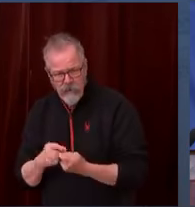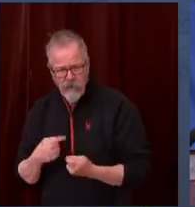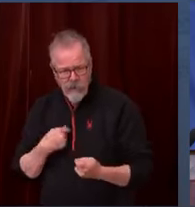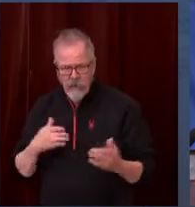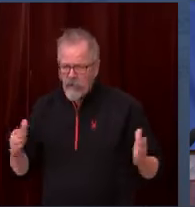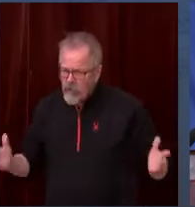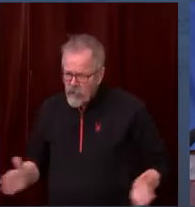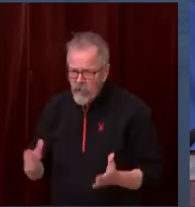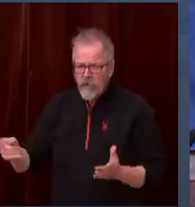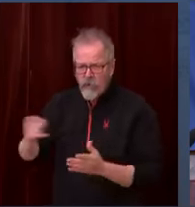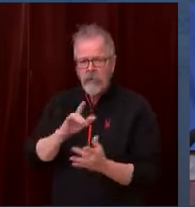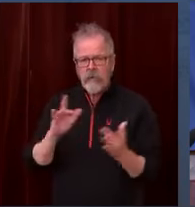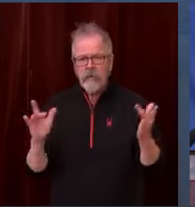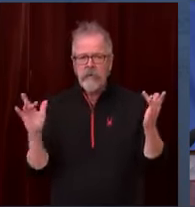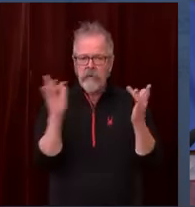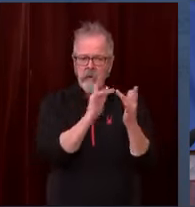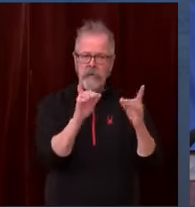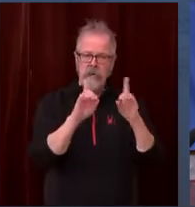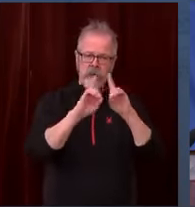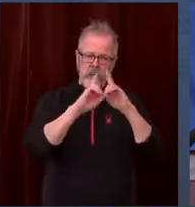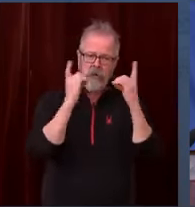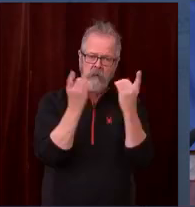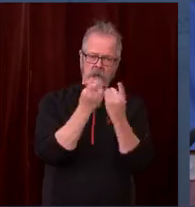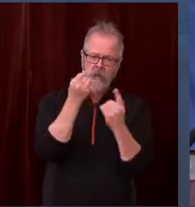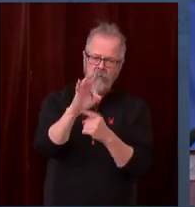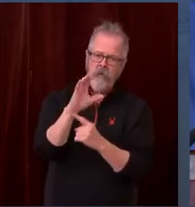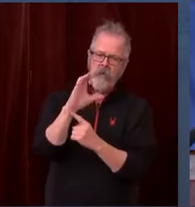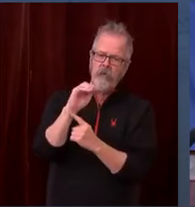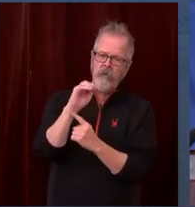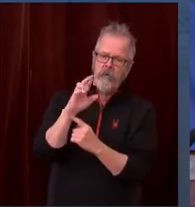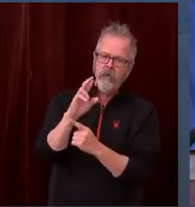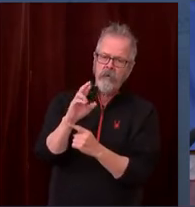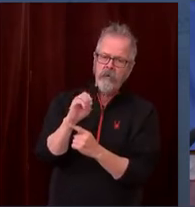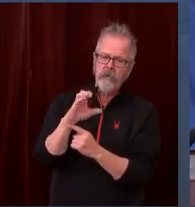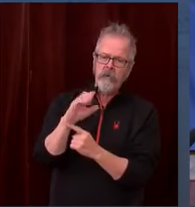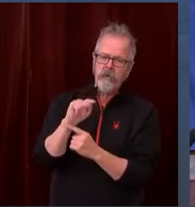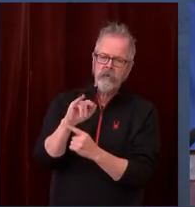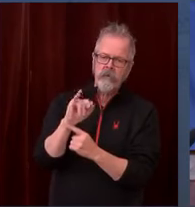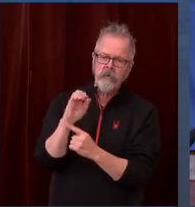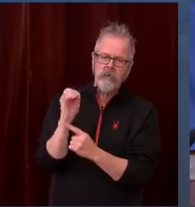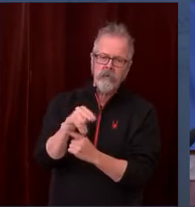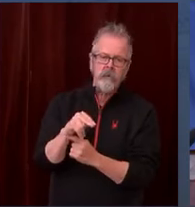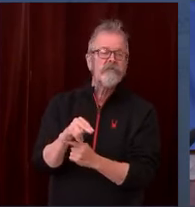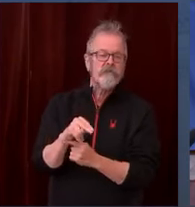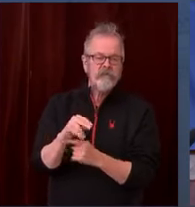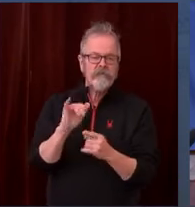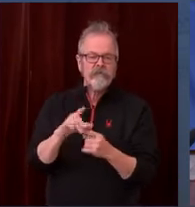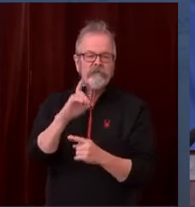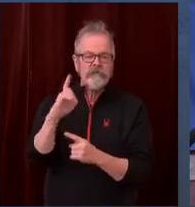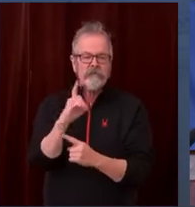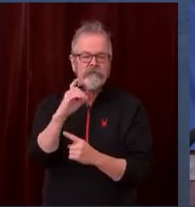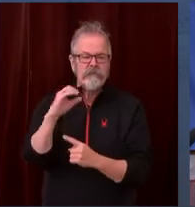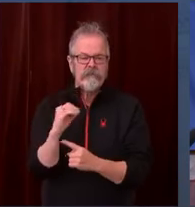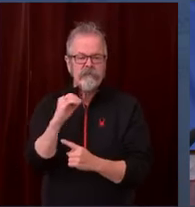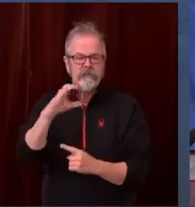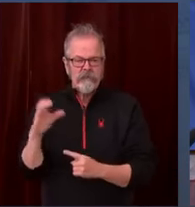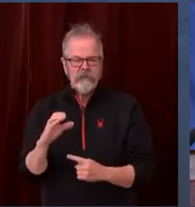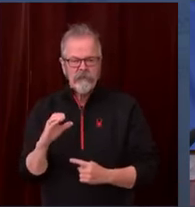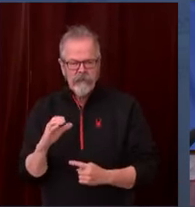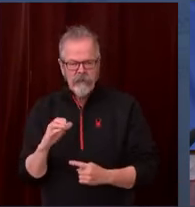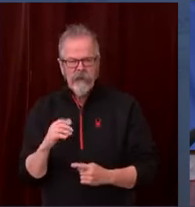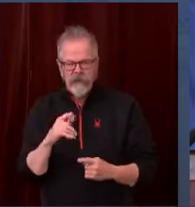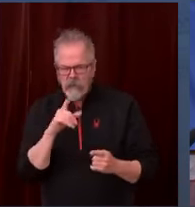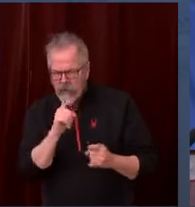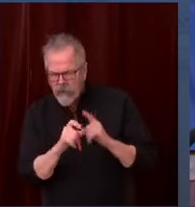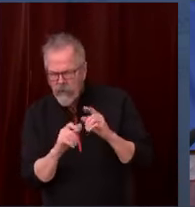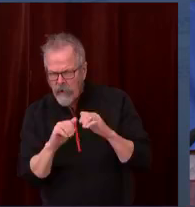going about reducing this risk. Sometimes there are stories that are reported in our great media